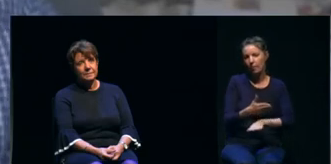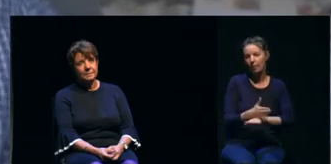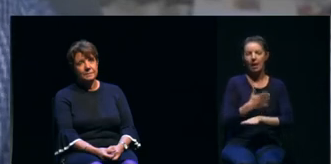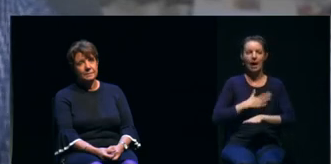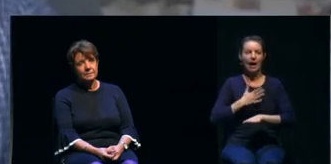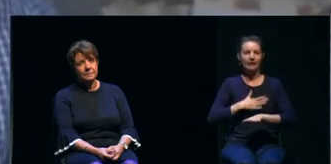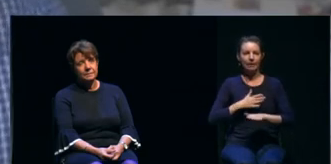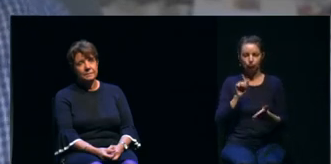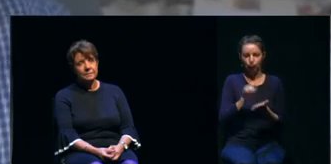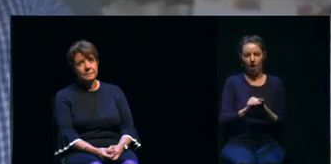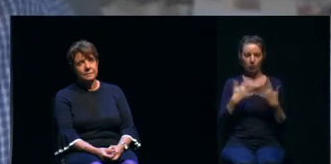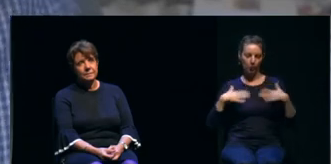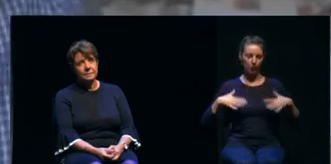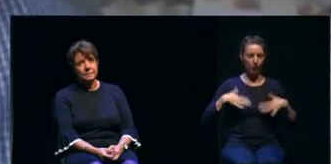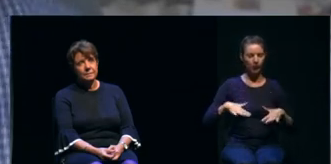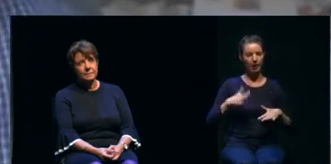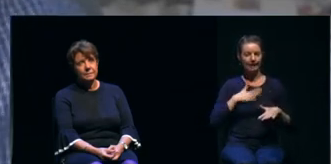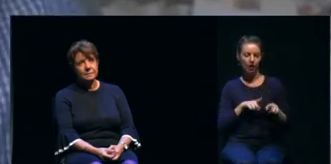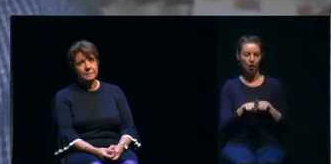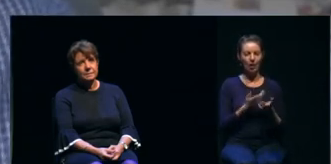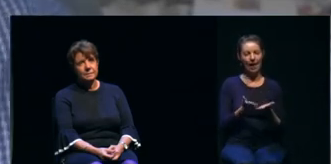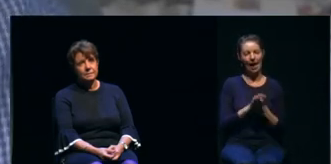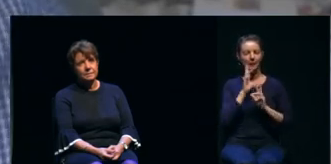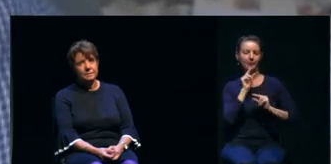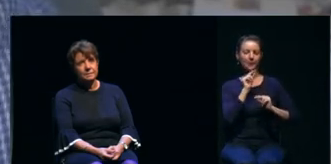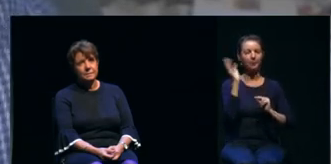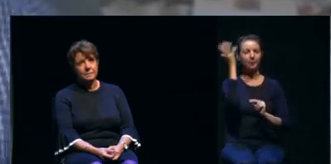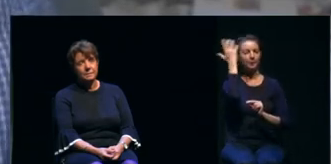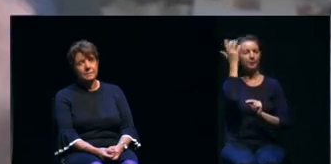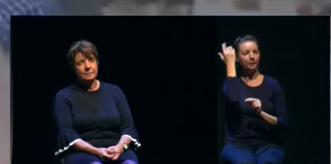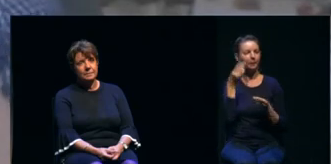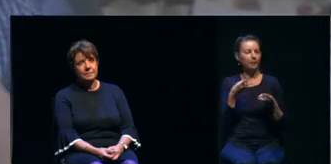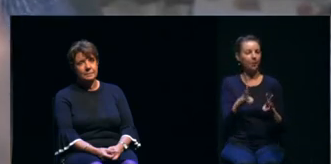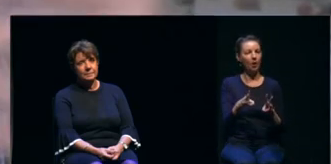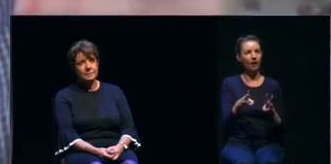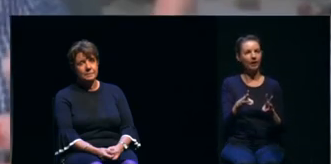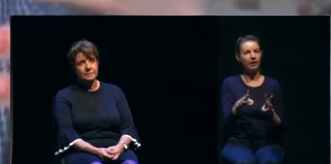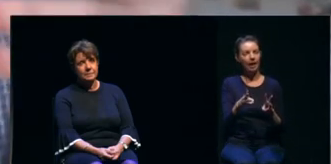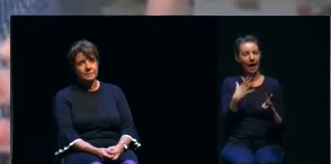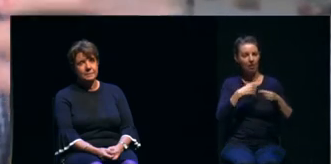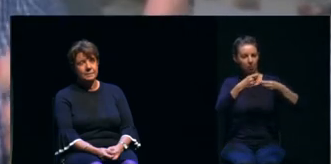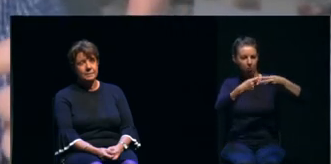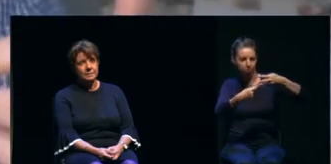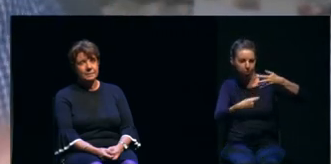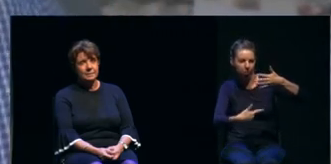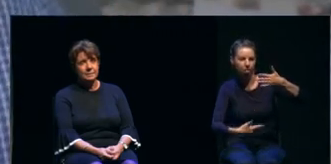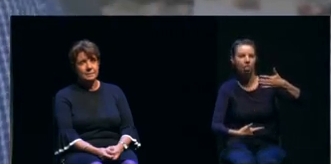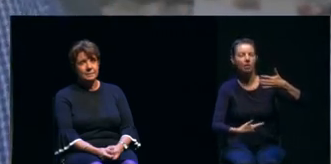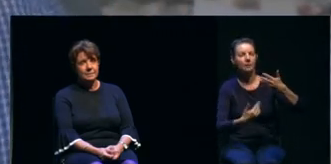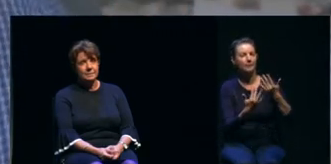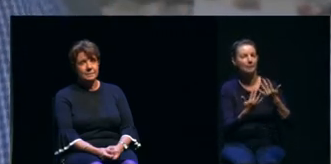get the capsule wardrobe. I would have to learn how to talk in a sophisticated way. I, you know, kind of, there was all this list of things that I felt that I would have to